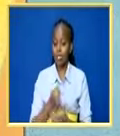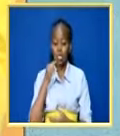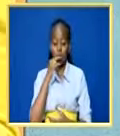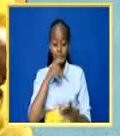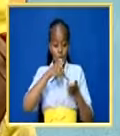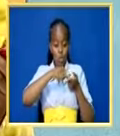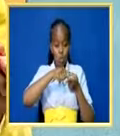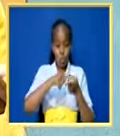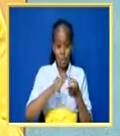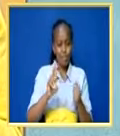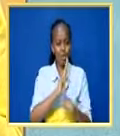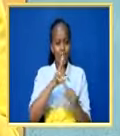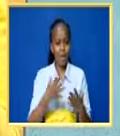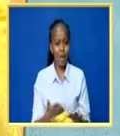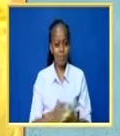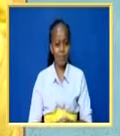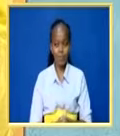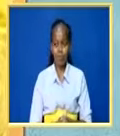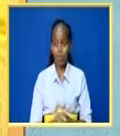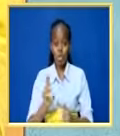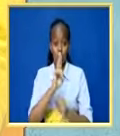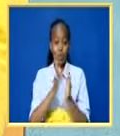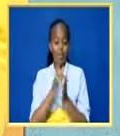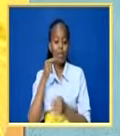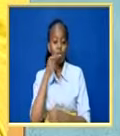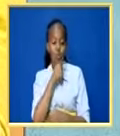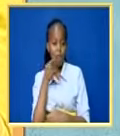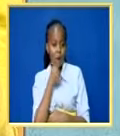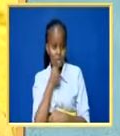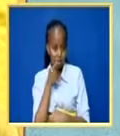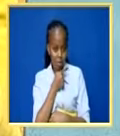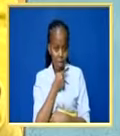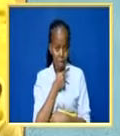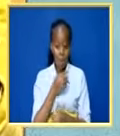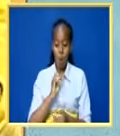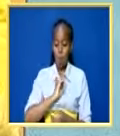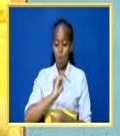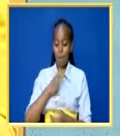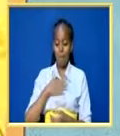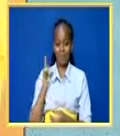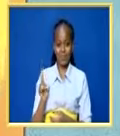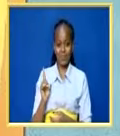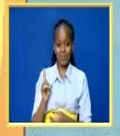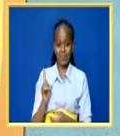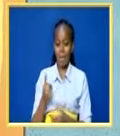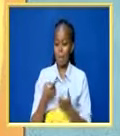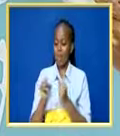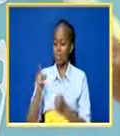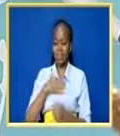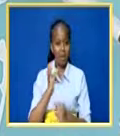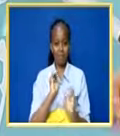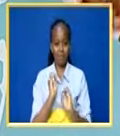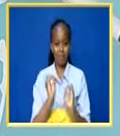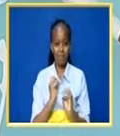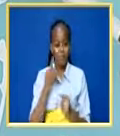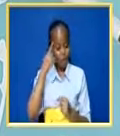Mm-hmm. How do you use it? You use it with a toothbrush. Uh-huh. My own toothbrush. This one is not mine. Yes.